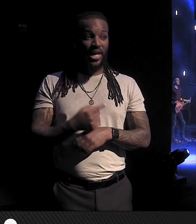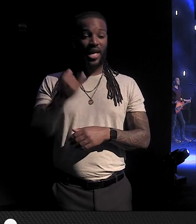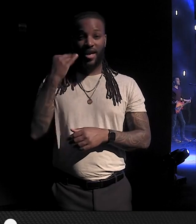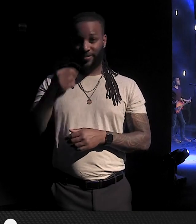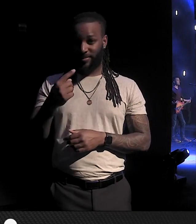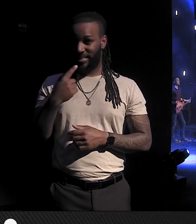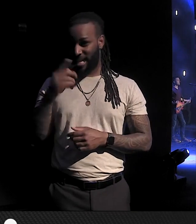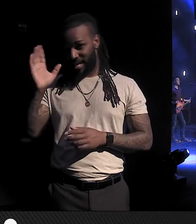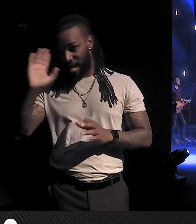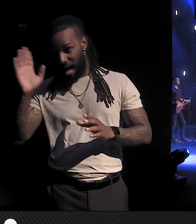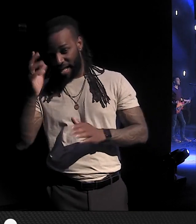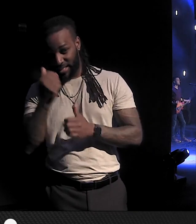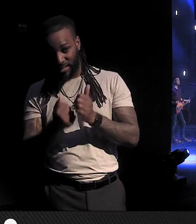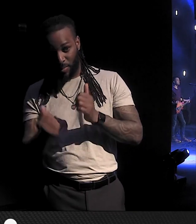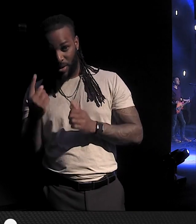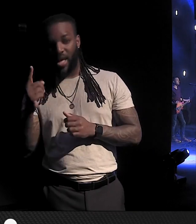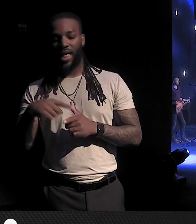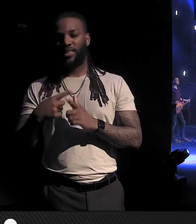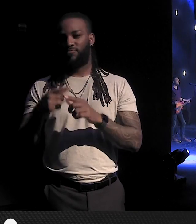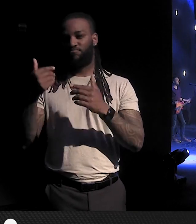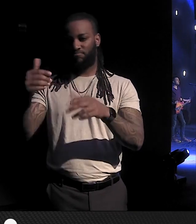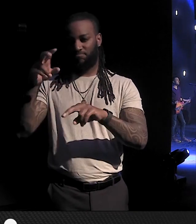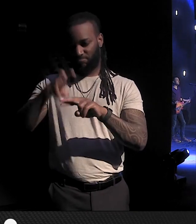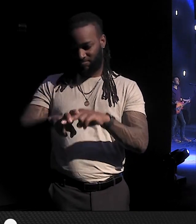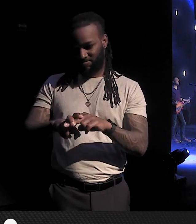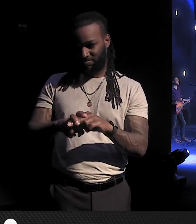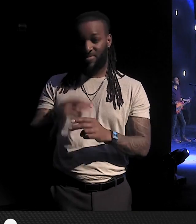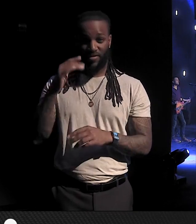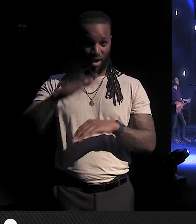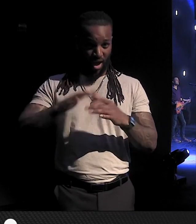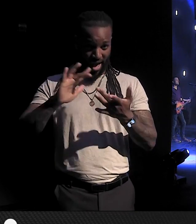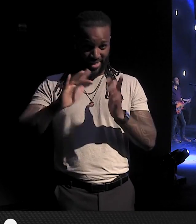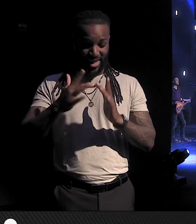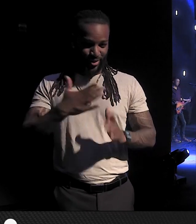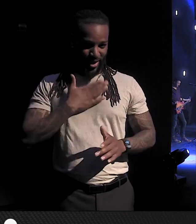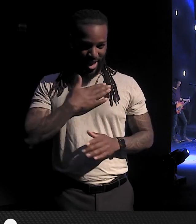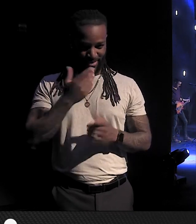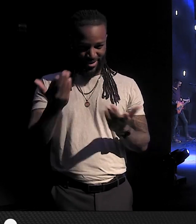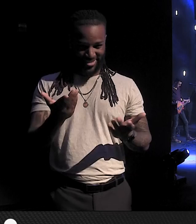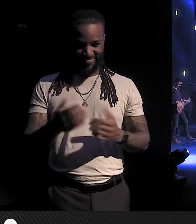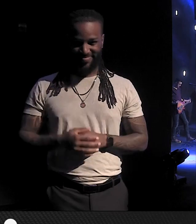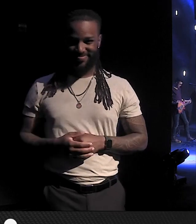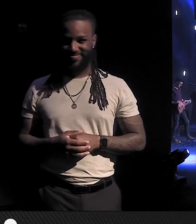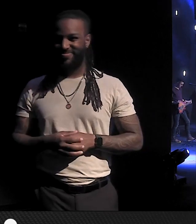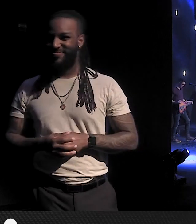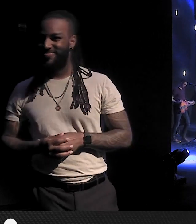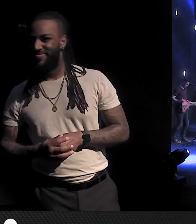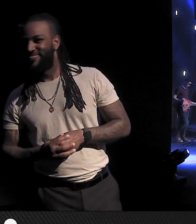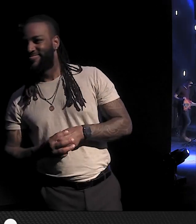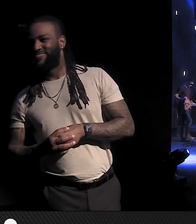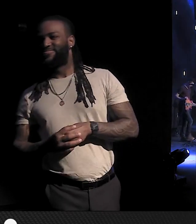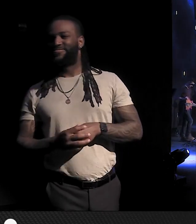make the people around you feel welcome, and then you can be seated. And if you're joining us online, we're so glad that you're watching. We love you.